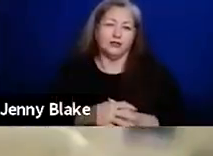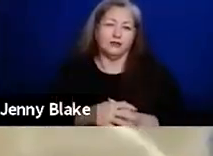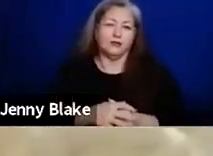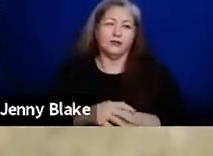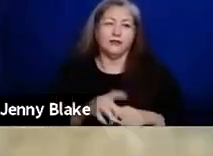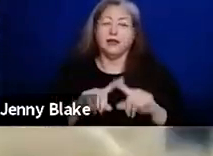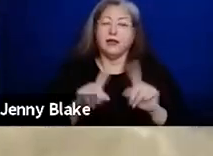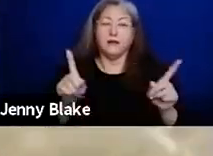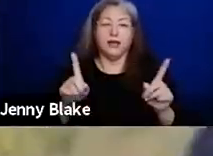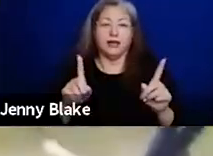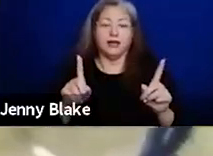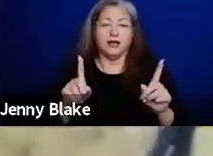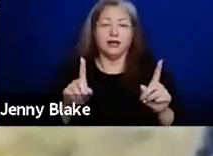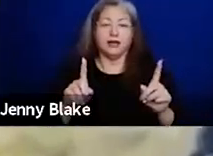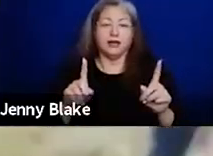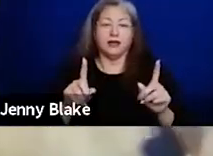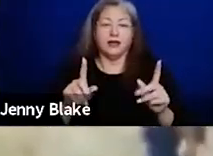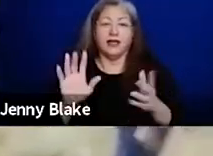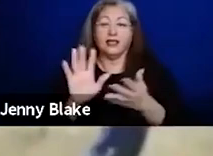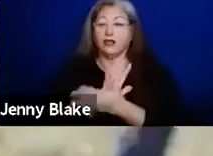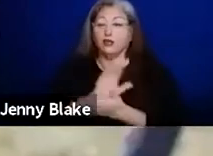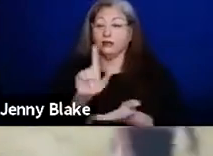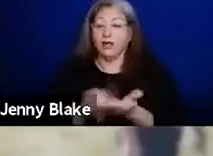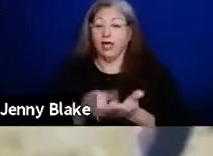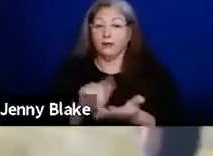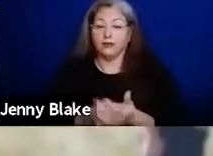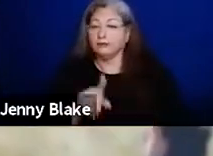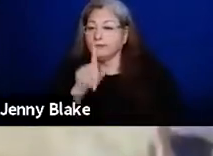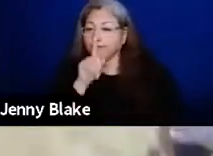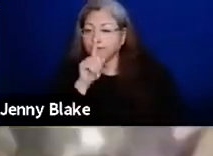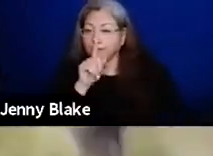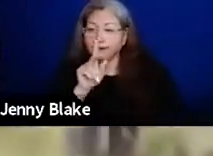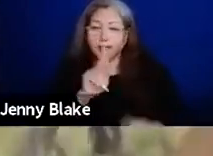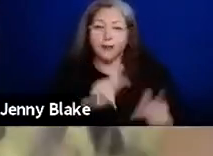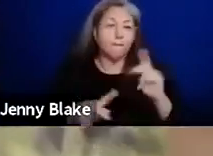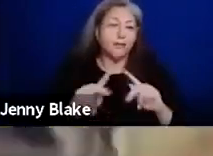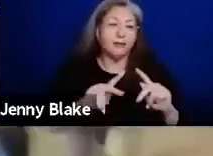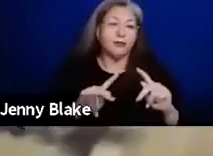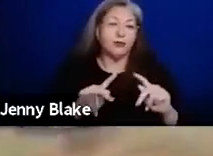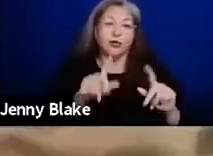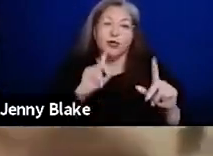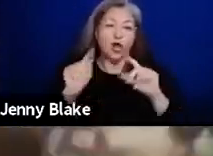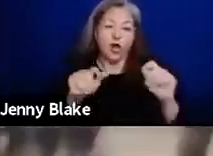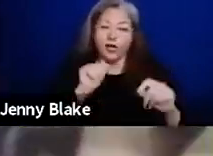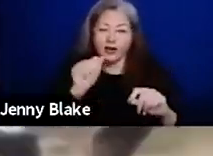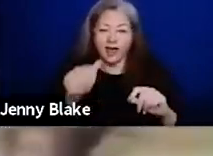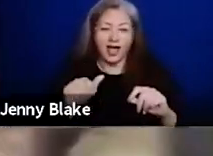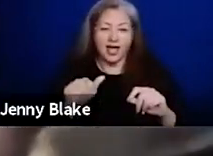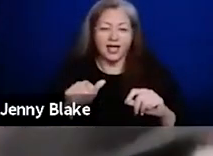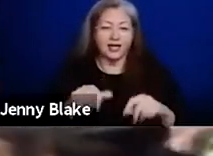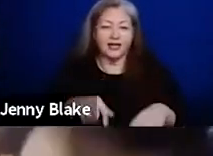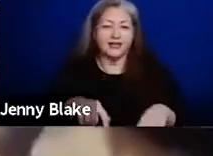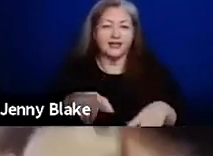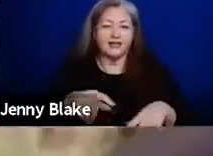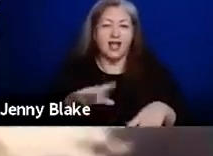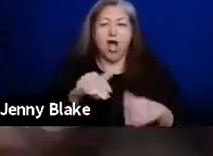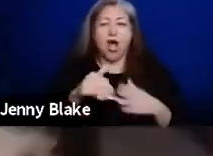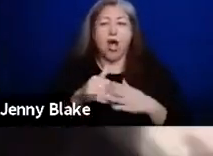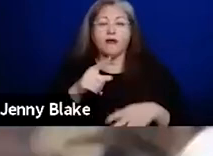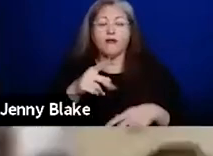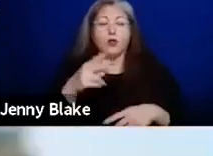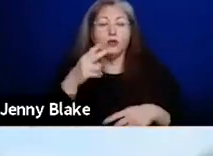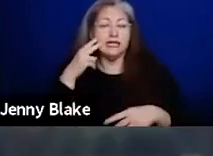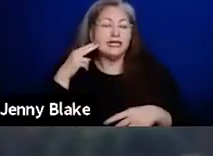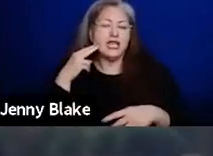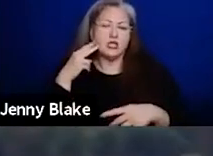yet the papers don't talk about this. The people don't talk about this. It is, those Indians are harming those